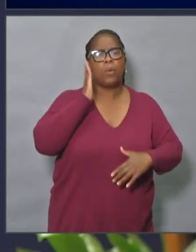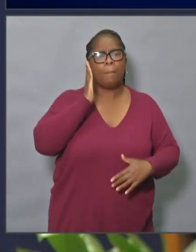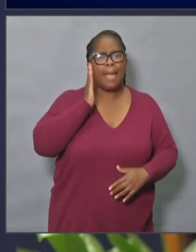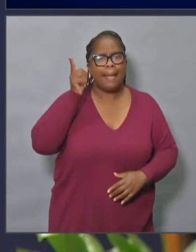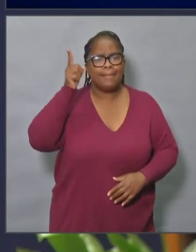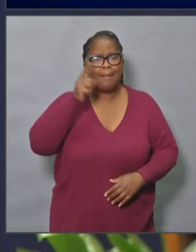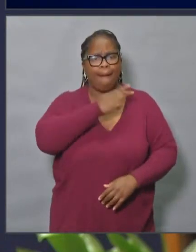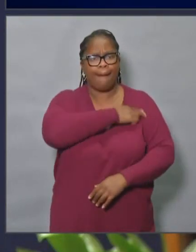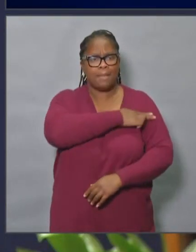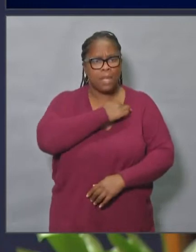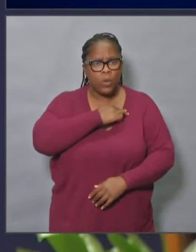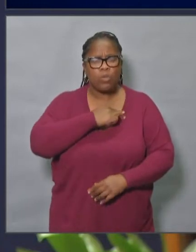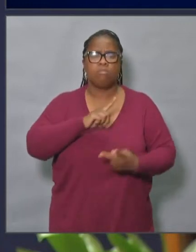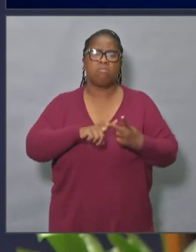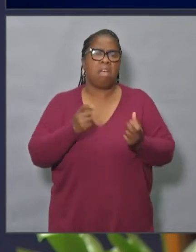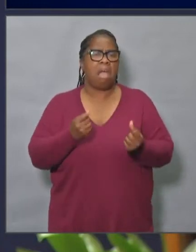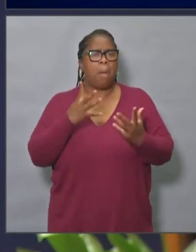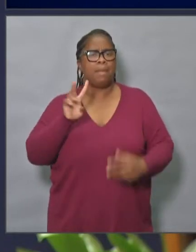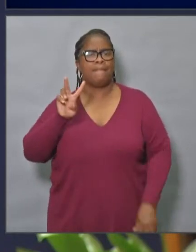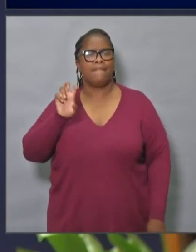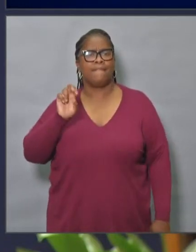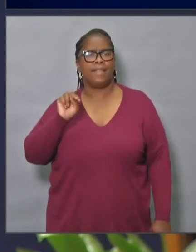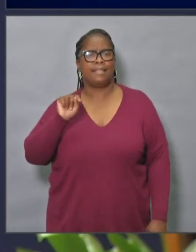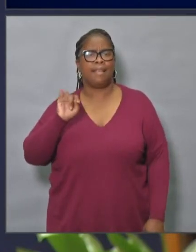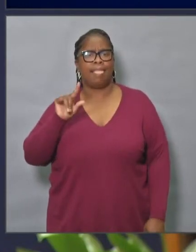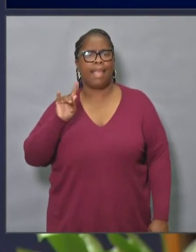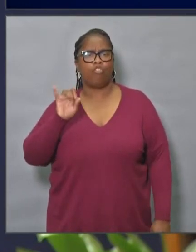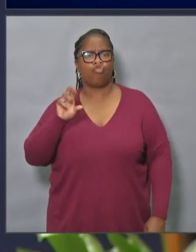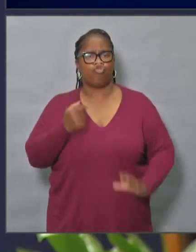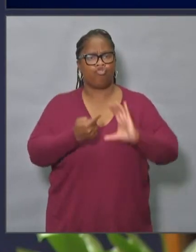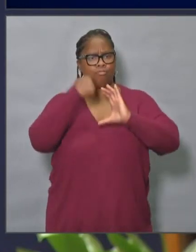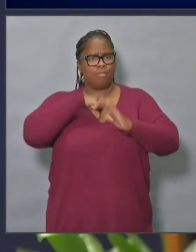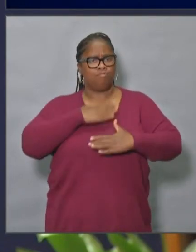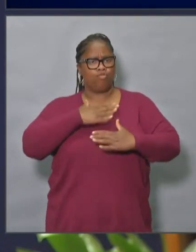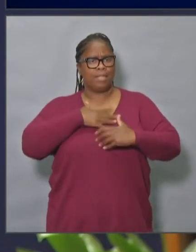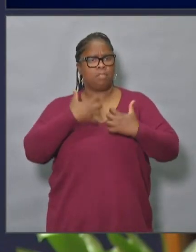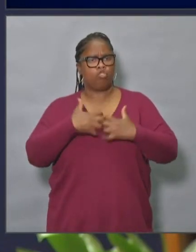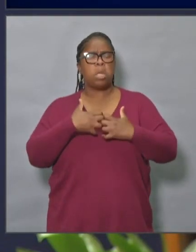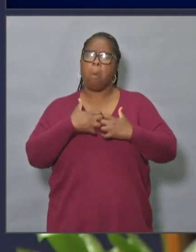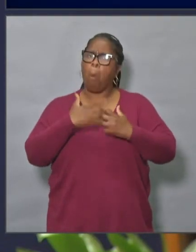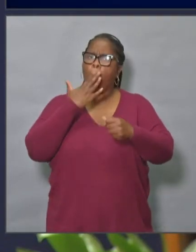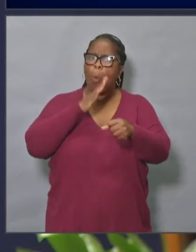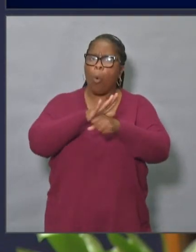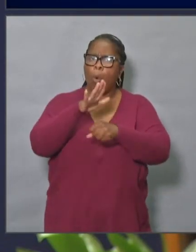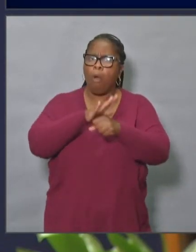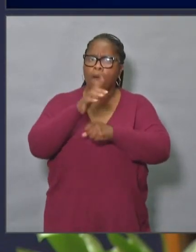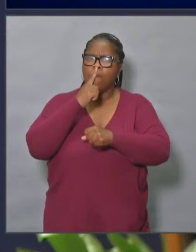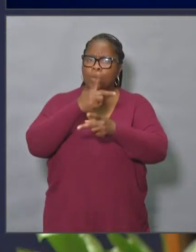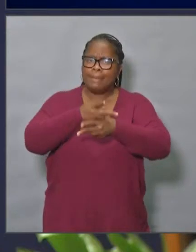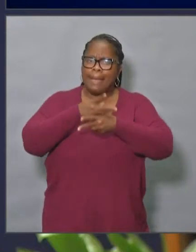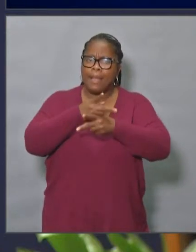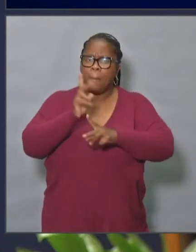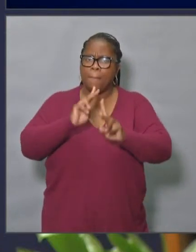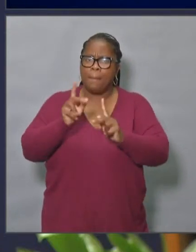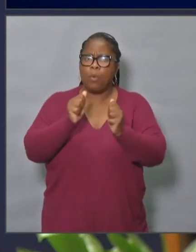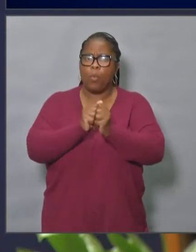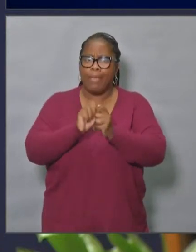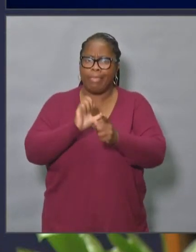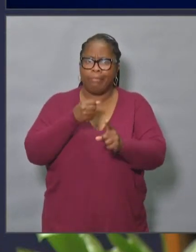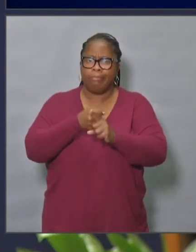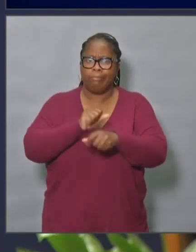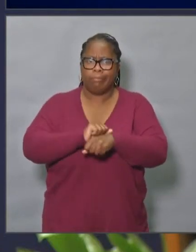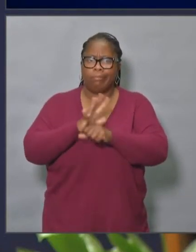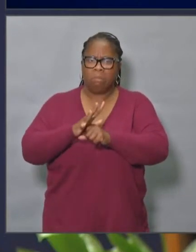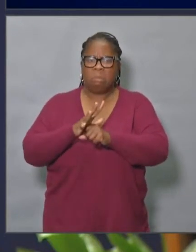the county, the number of ventilators continues to be adequate to be able to care for patients with COVID-19 over the next 2 to 4 weeks.